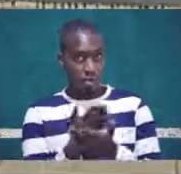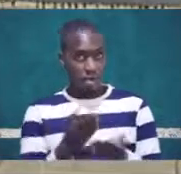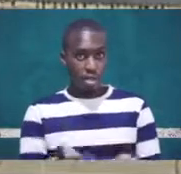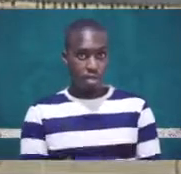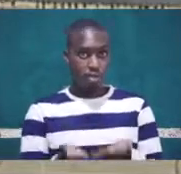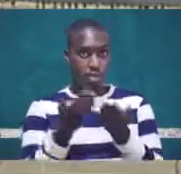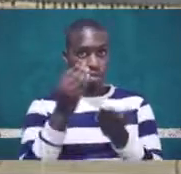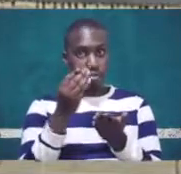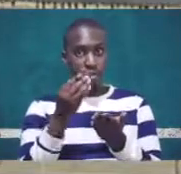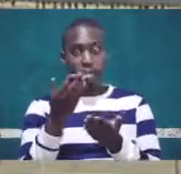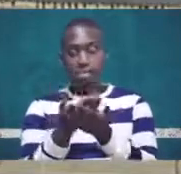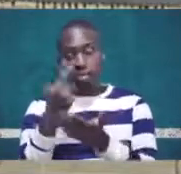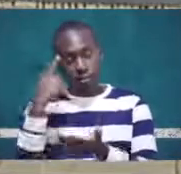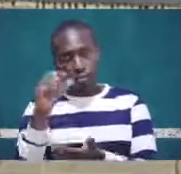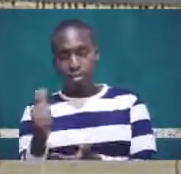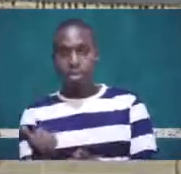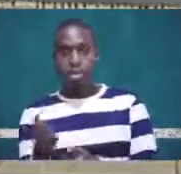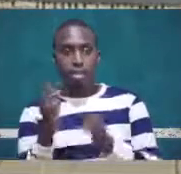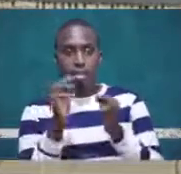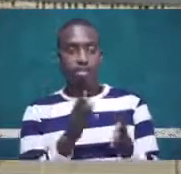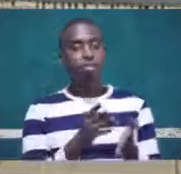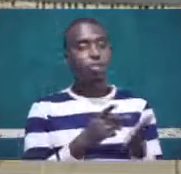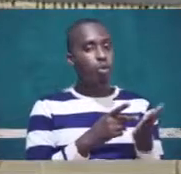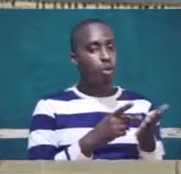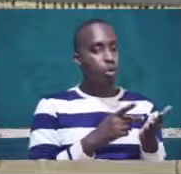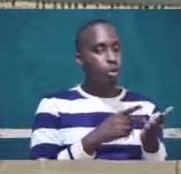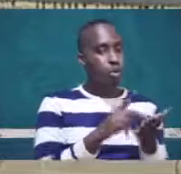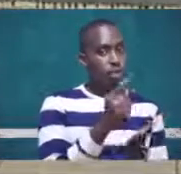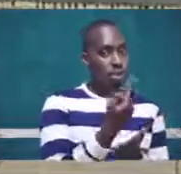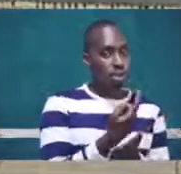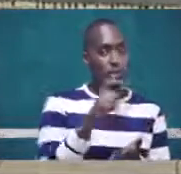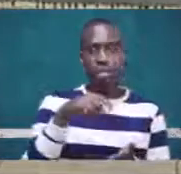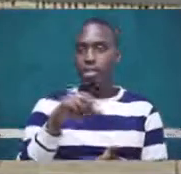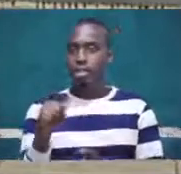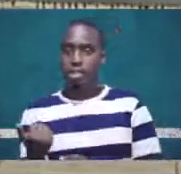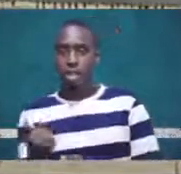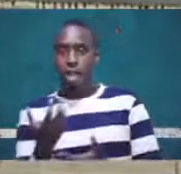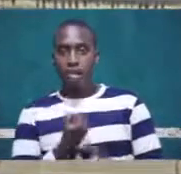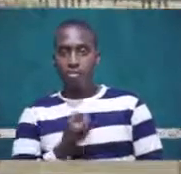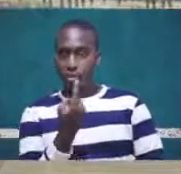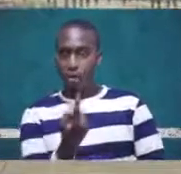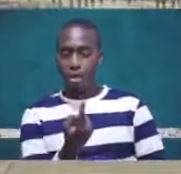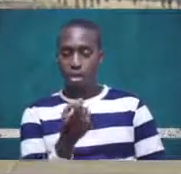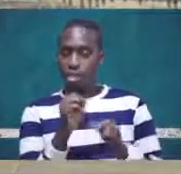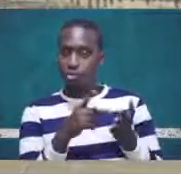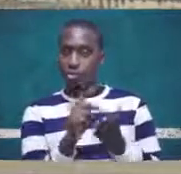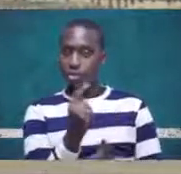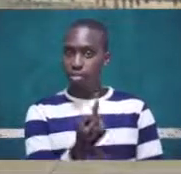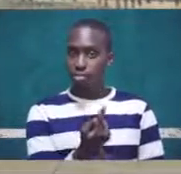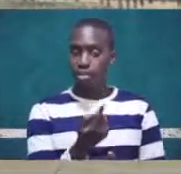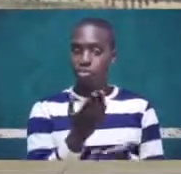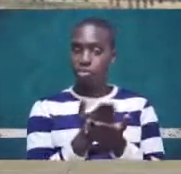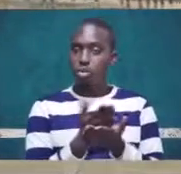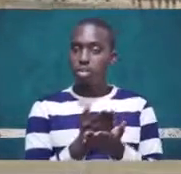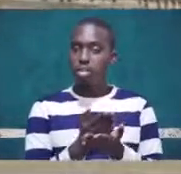the demand for the other. If you buy one, then you may find you need the other one. So having one, if you just buy one, it is